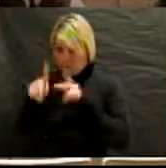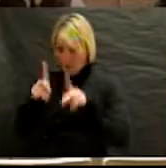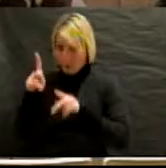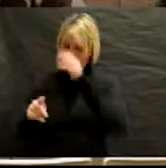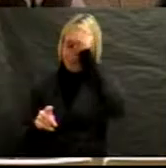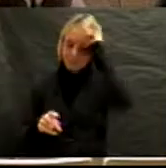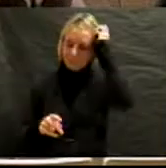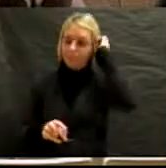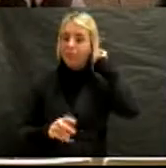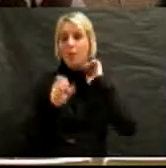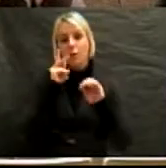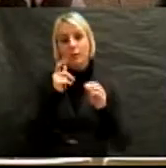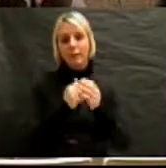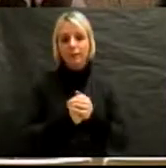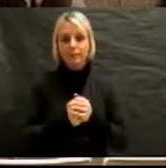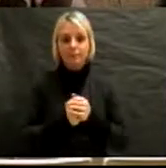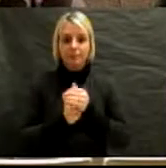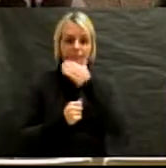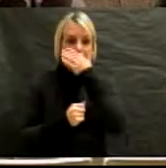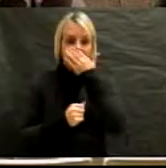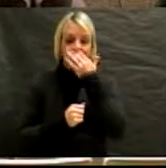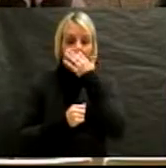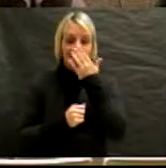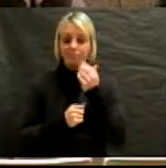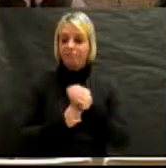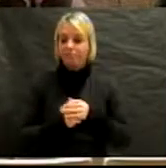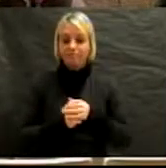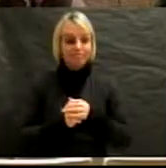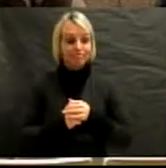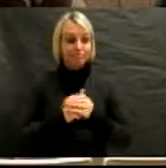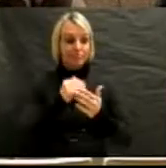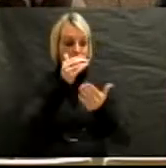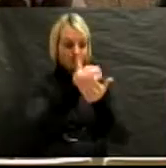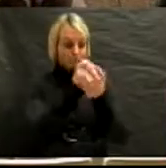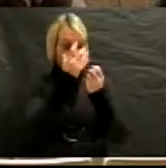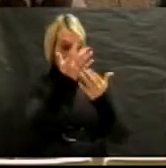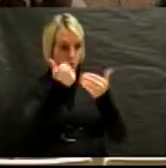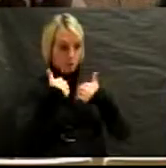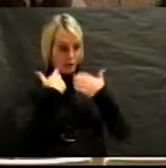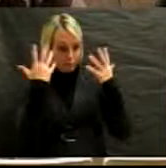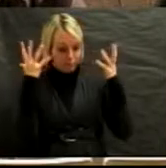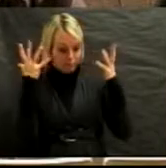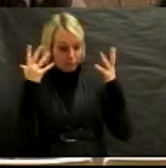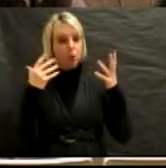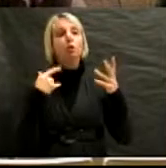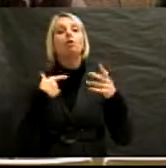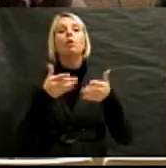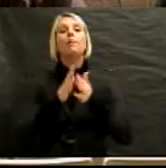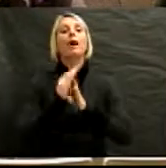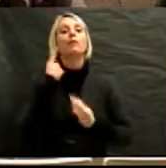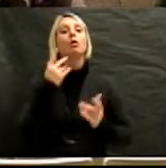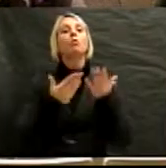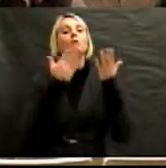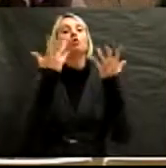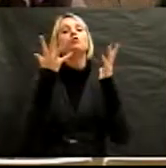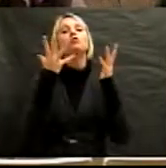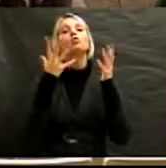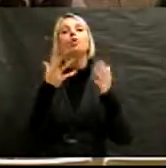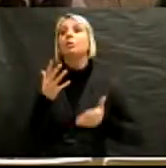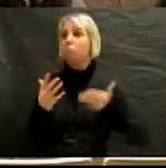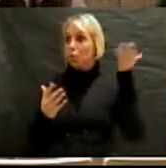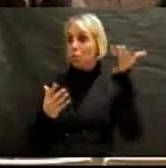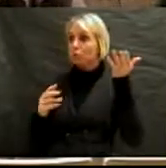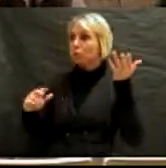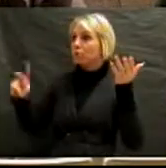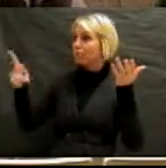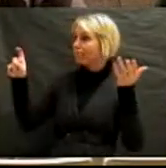have. So with that, I will entertain a motion to adjourn. So moved. Is there a second? Second. We have a motion and a second to adjourn. Any